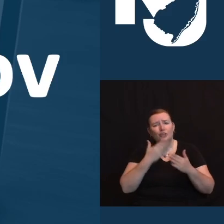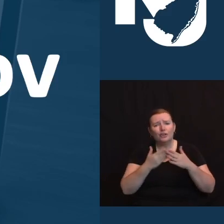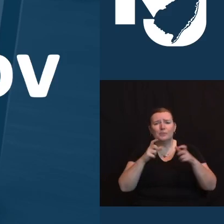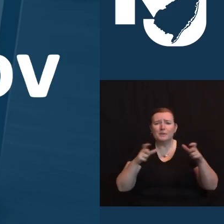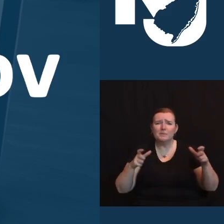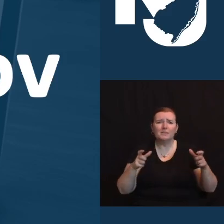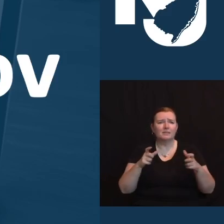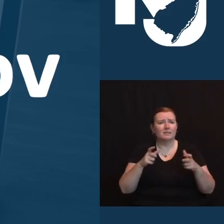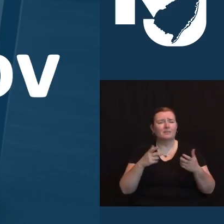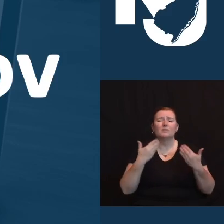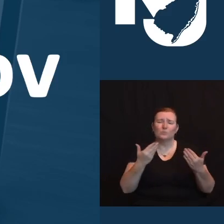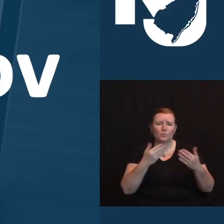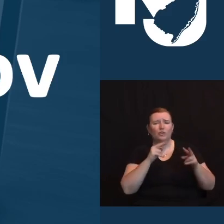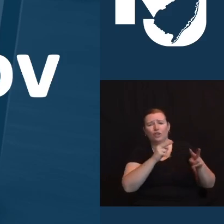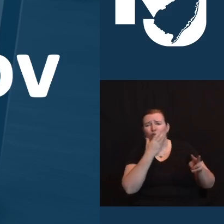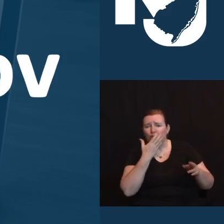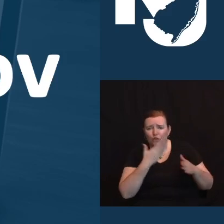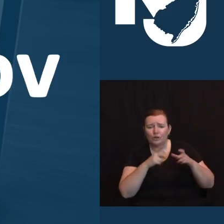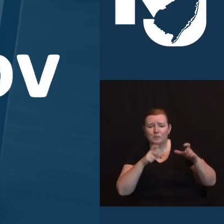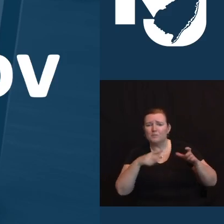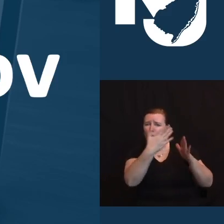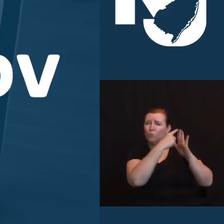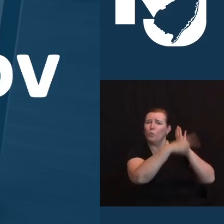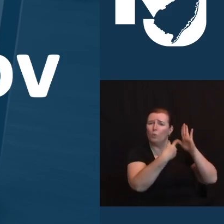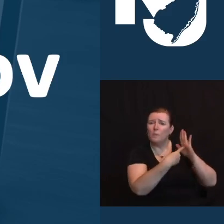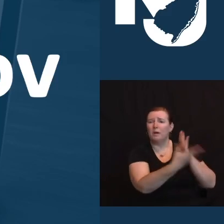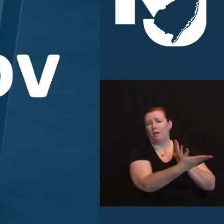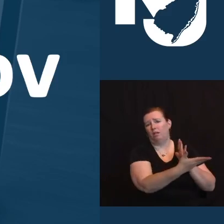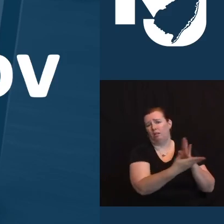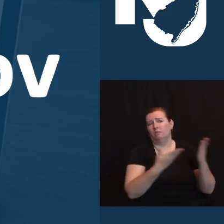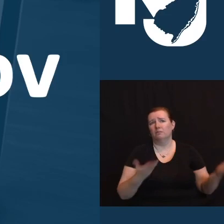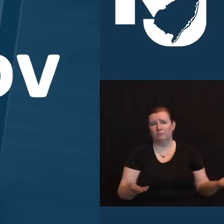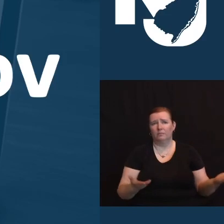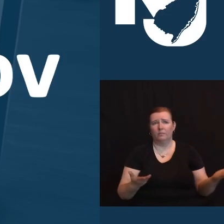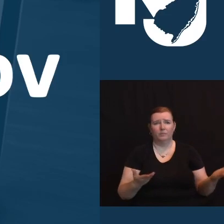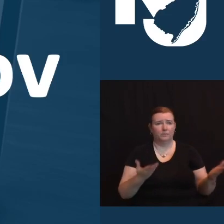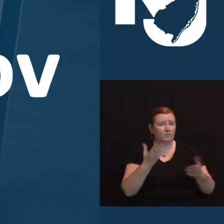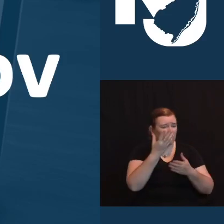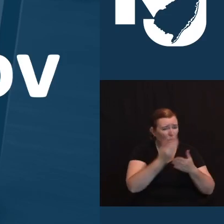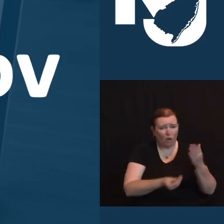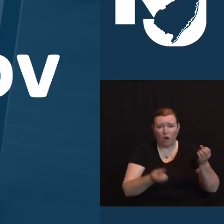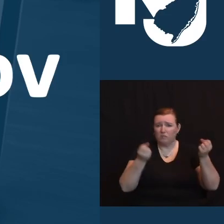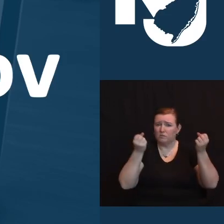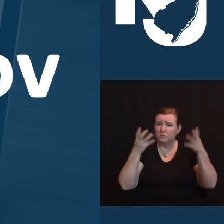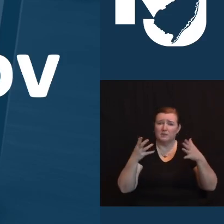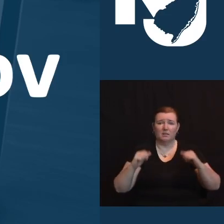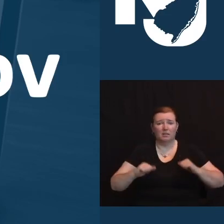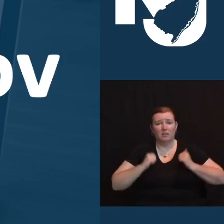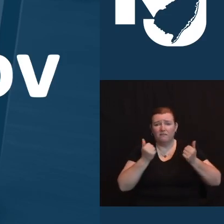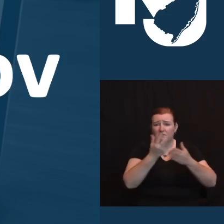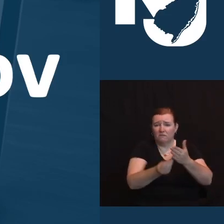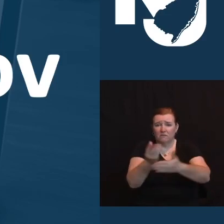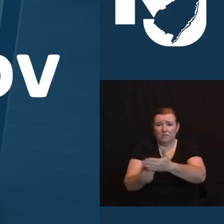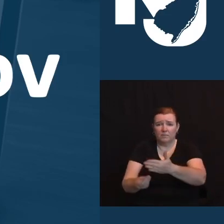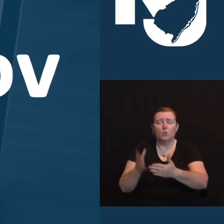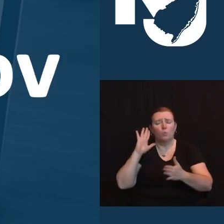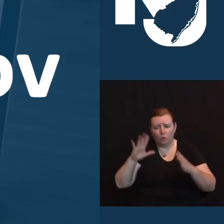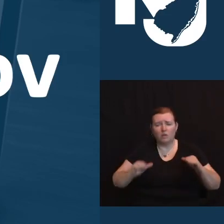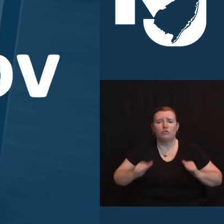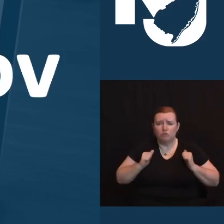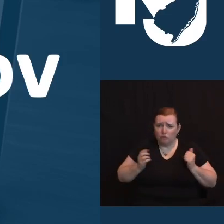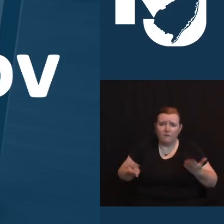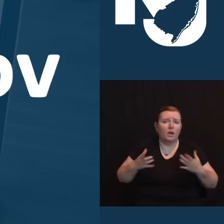said before, not without a toll being paid. The loss of life is overwhelming already, but we'll get through this together as one family,